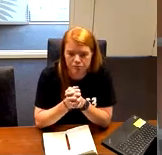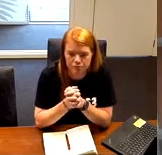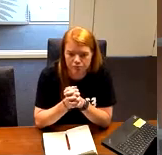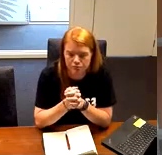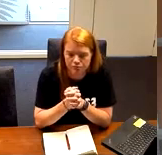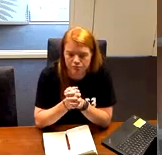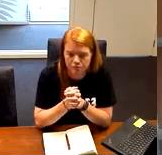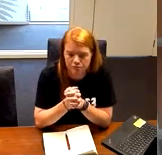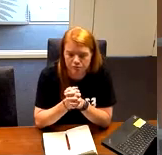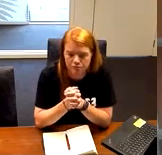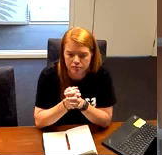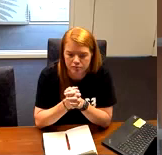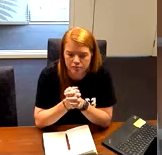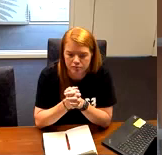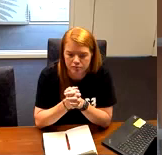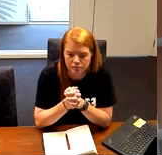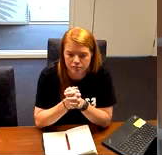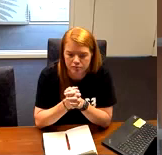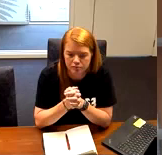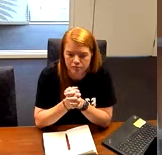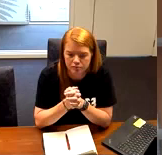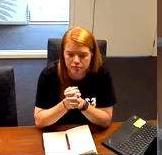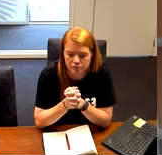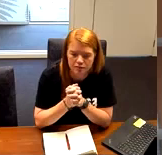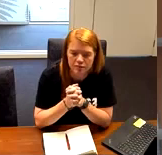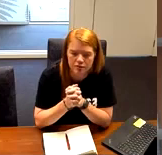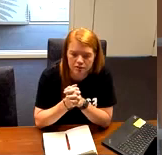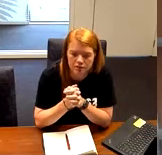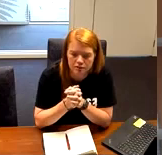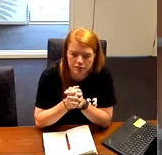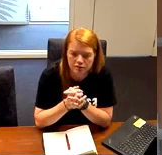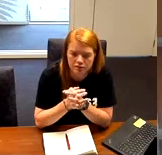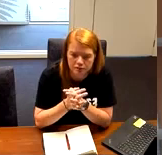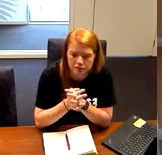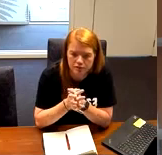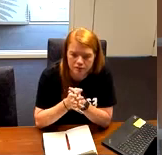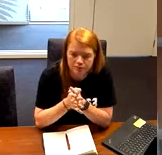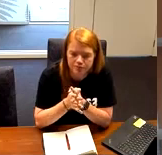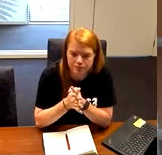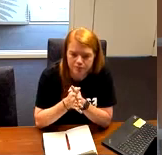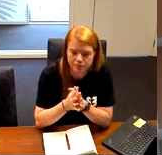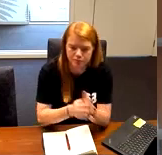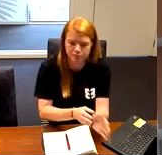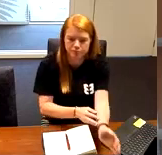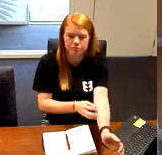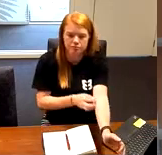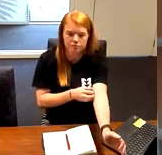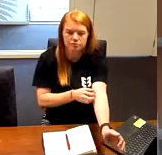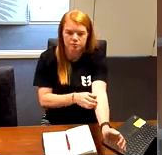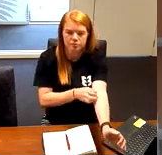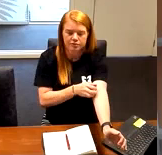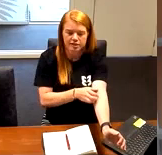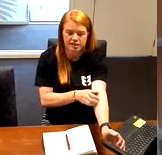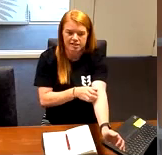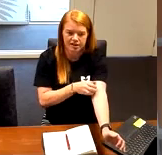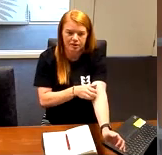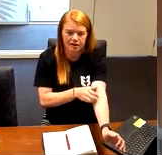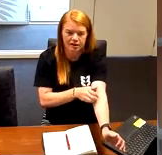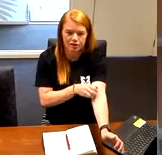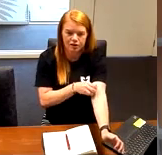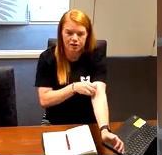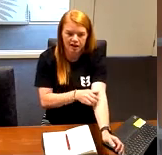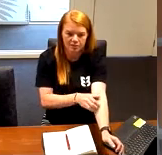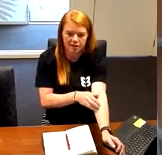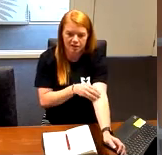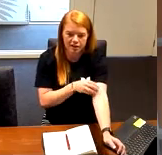DOC, but there is a waiting list, or the council, or Kiwi Coast has got a number of devices. Fantastic.